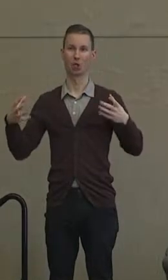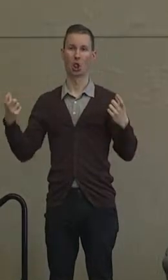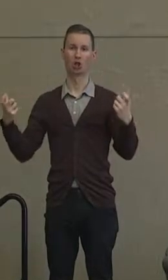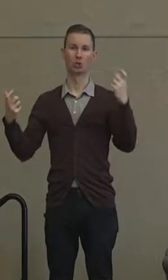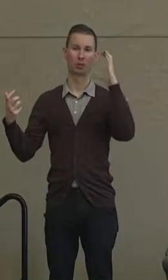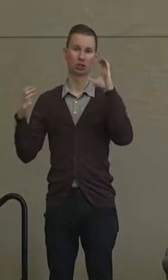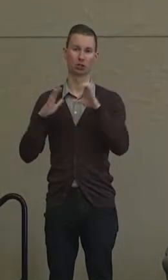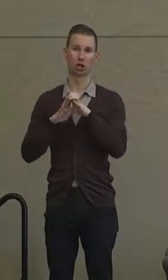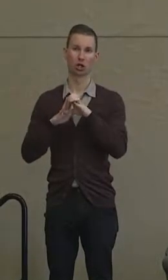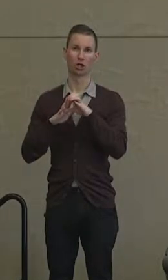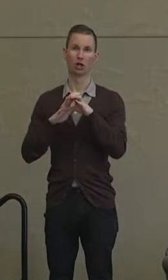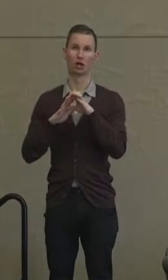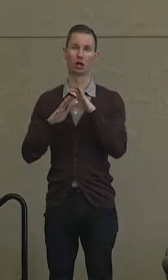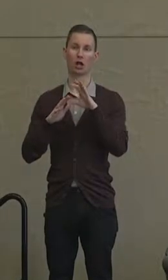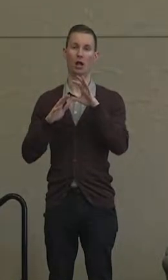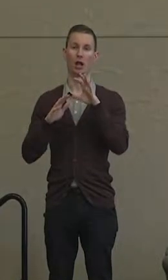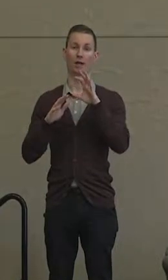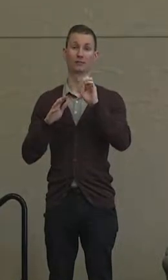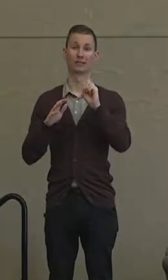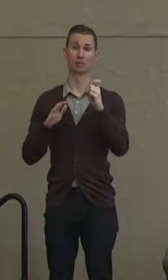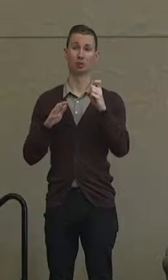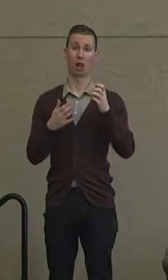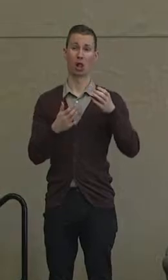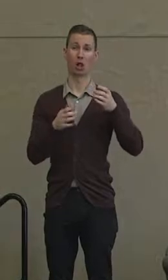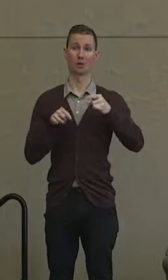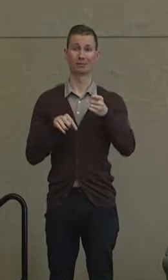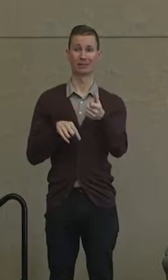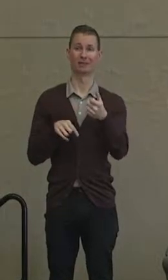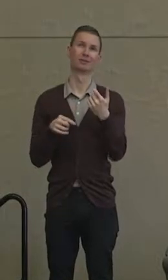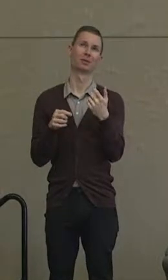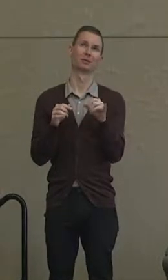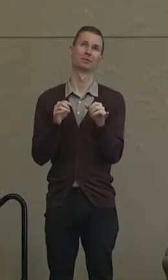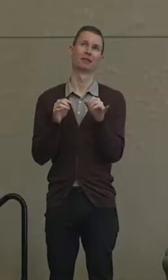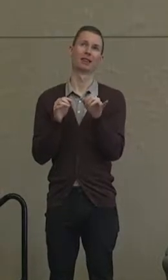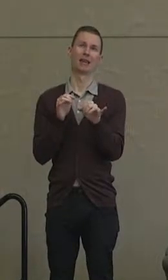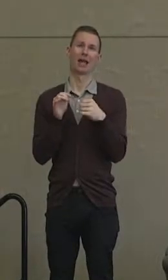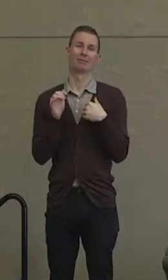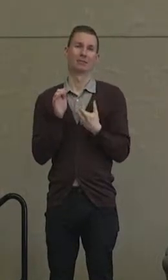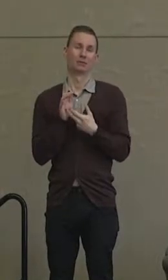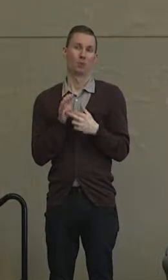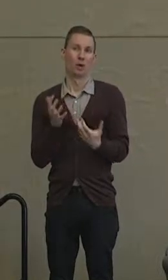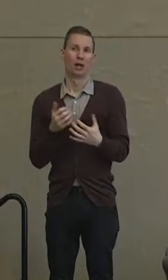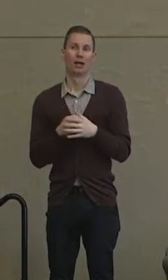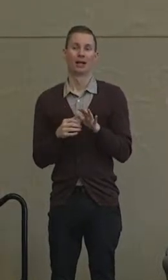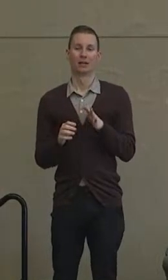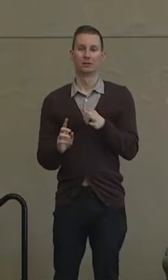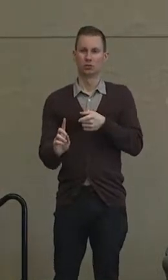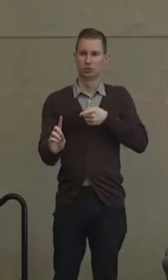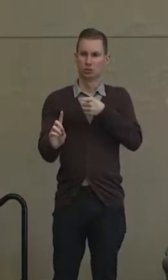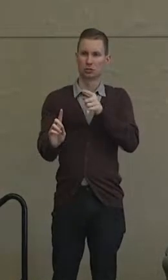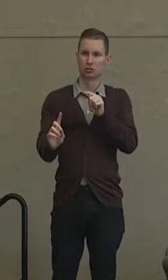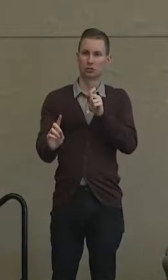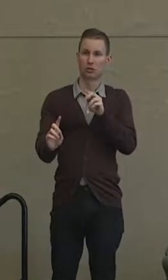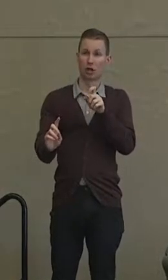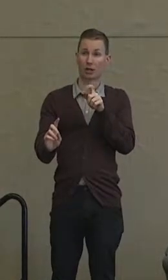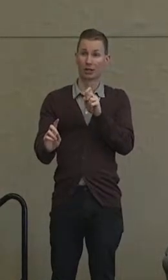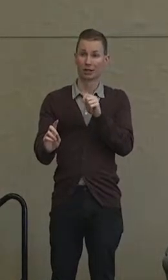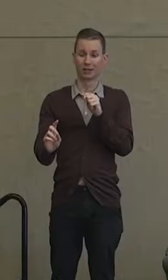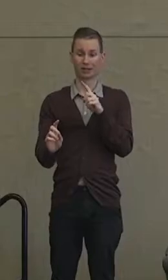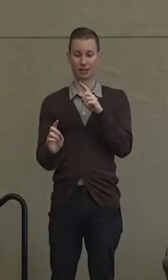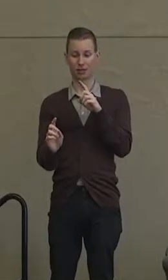picture, if you will, of sexual harassment. And by that, I'm meaning the kind of targeted social,